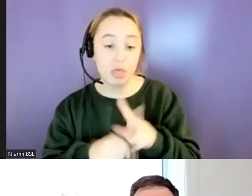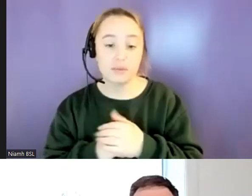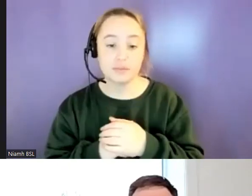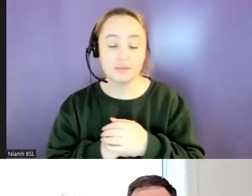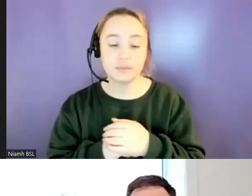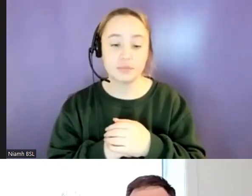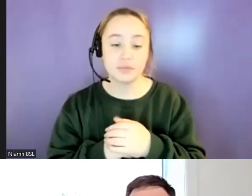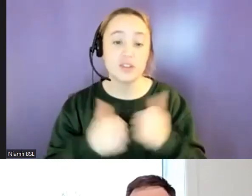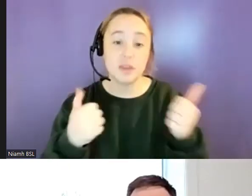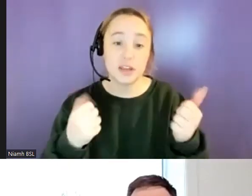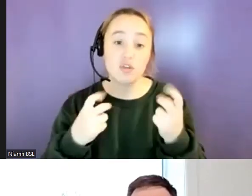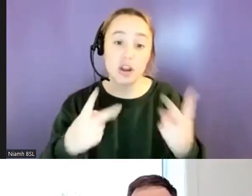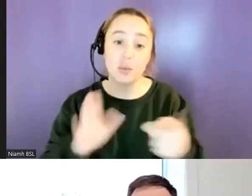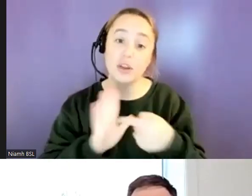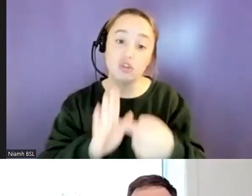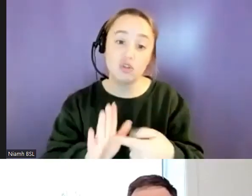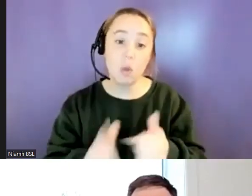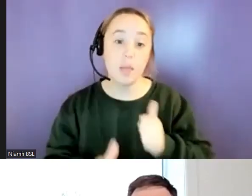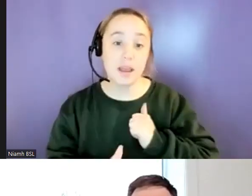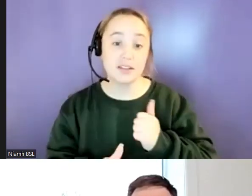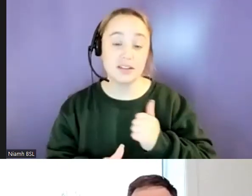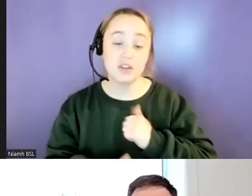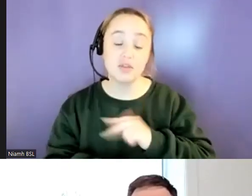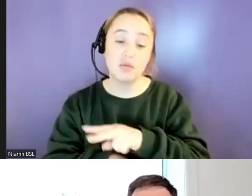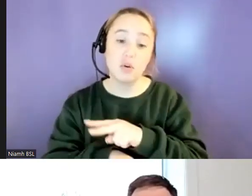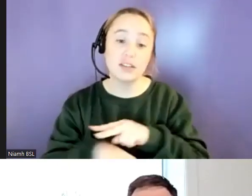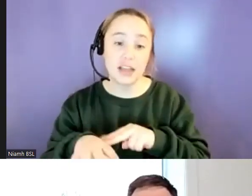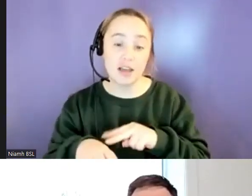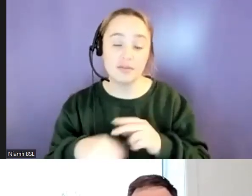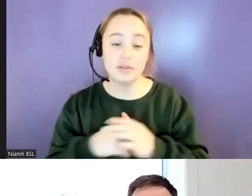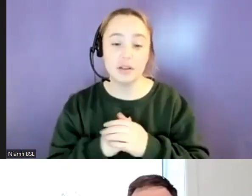message to rail staff.